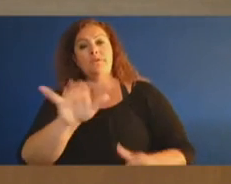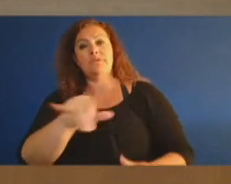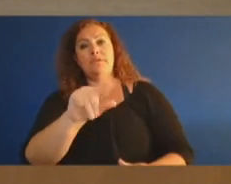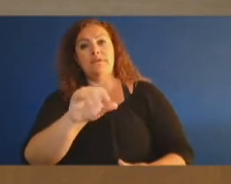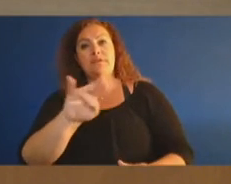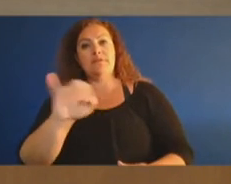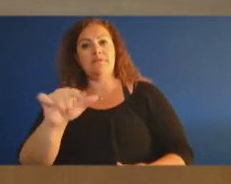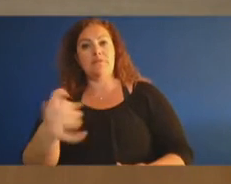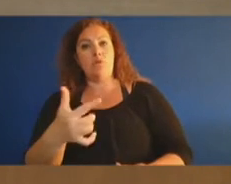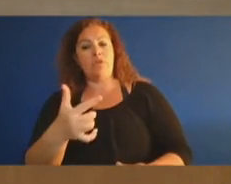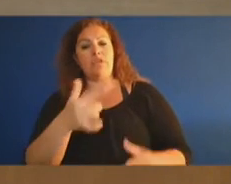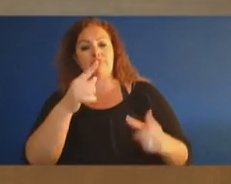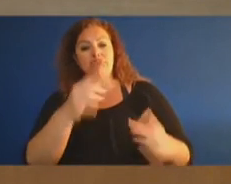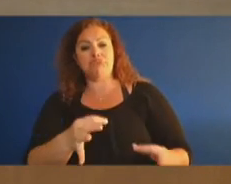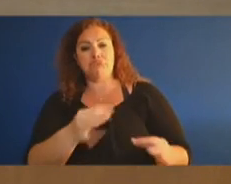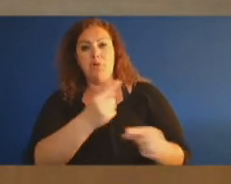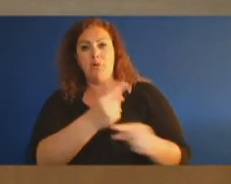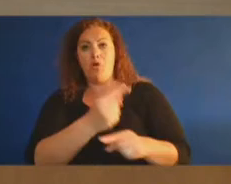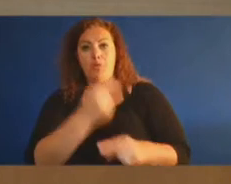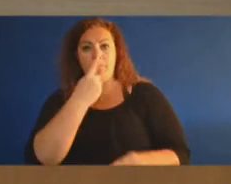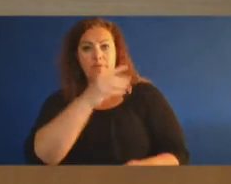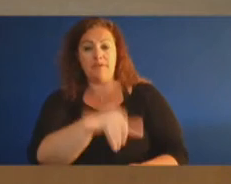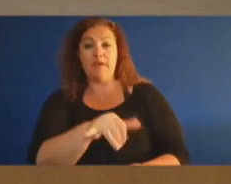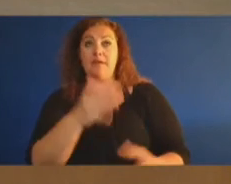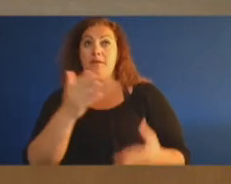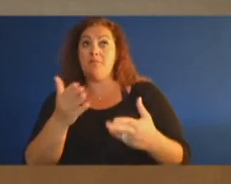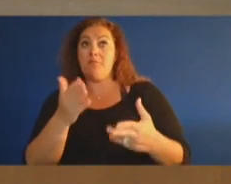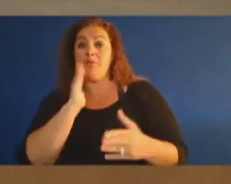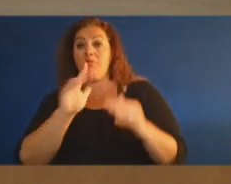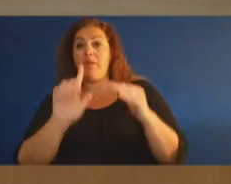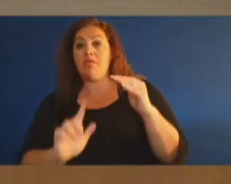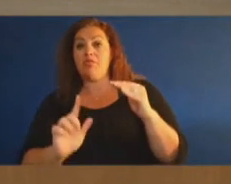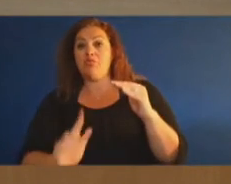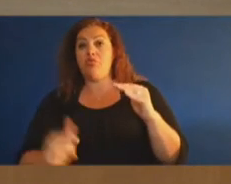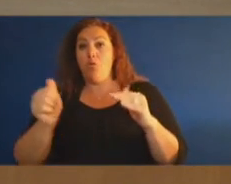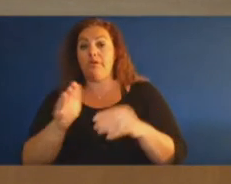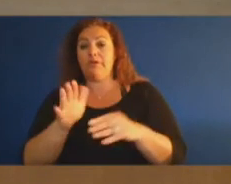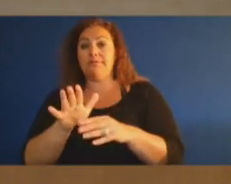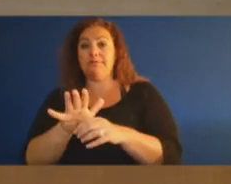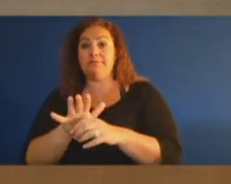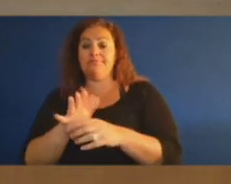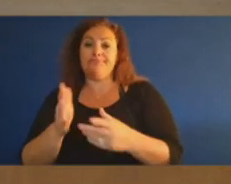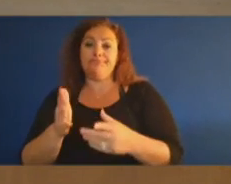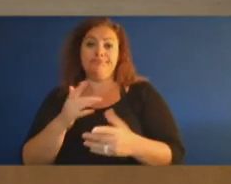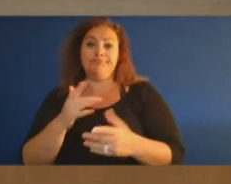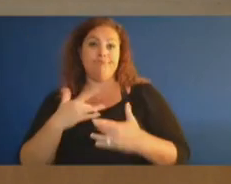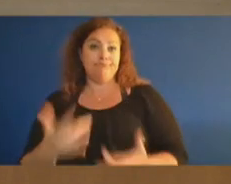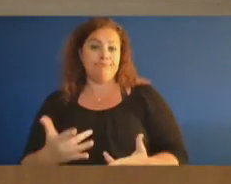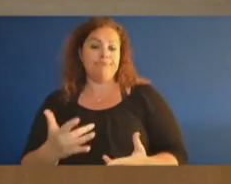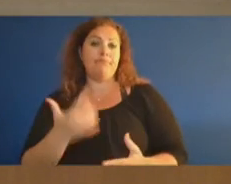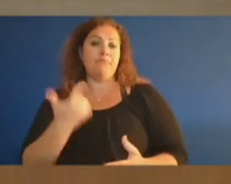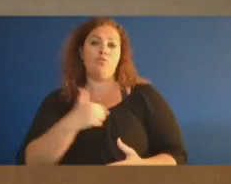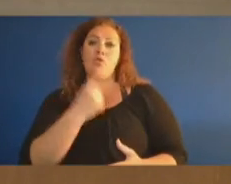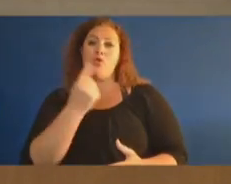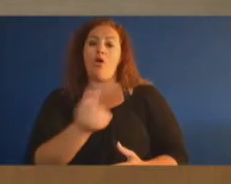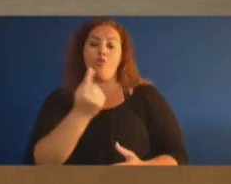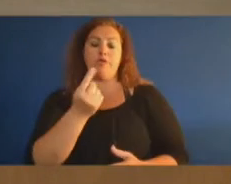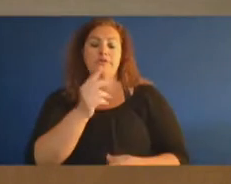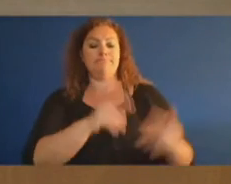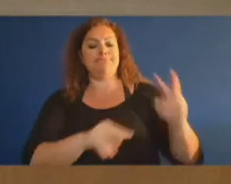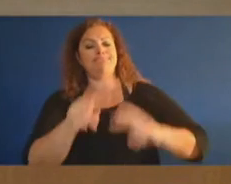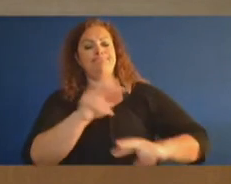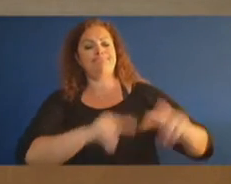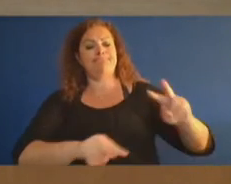area and it would probably be likely that it would be on the Lower Side um so we're constantly uh evaluating this this is a